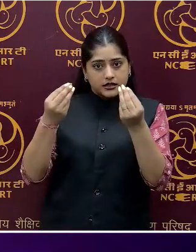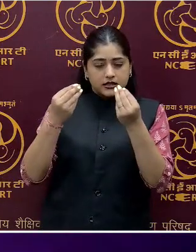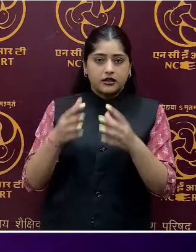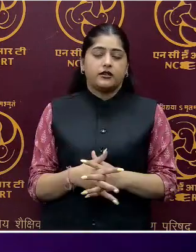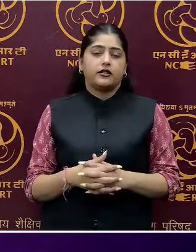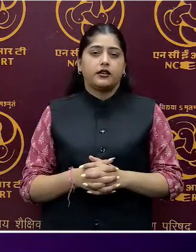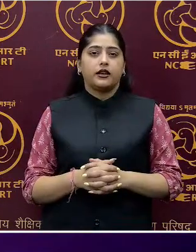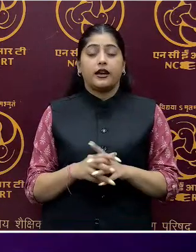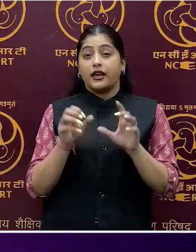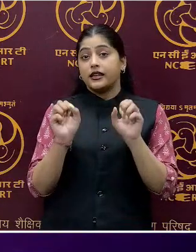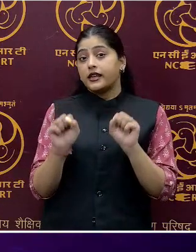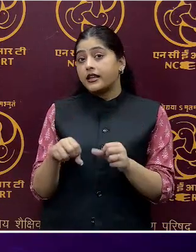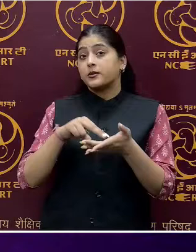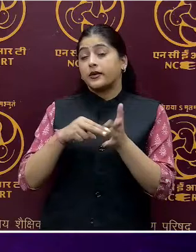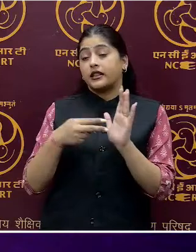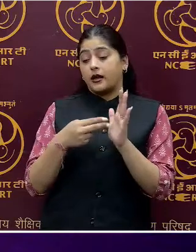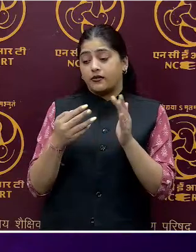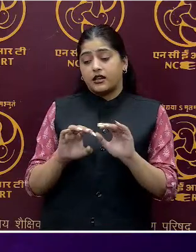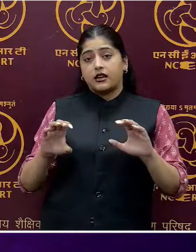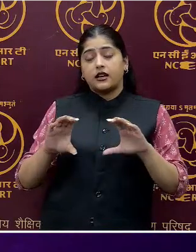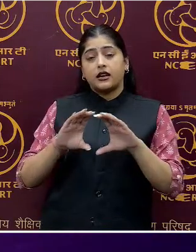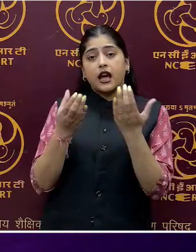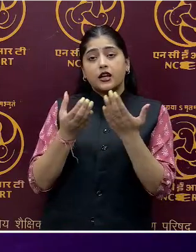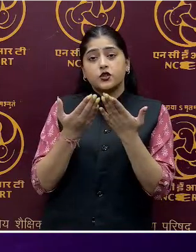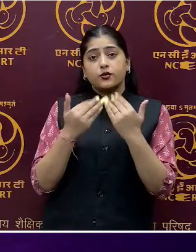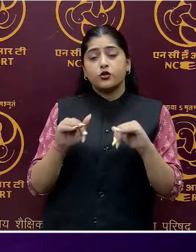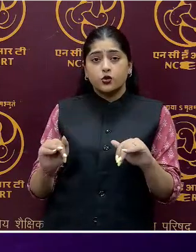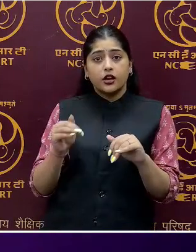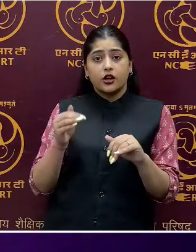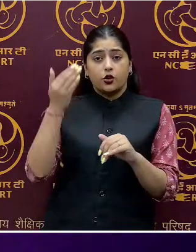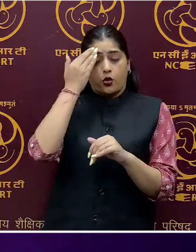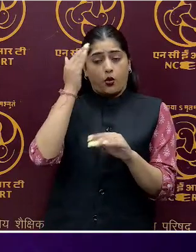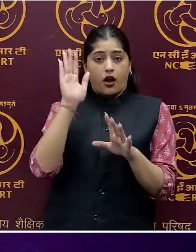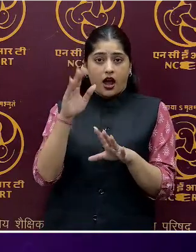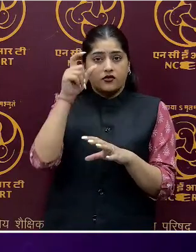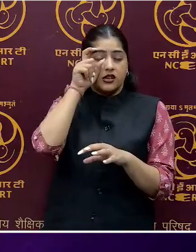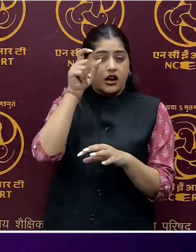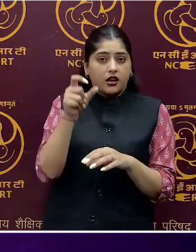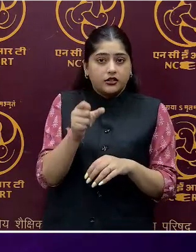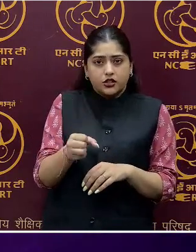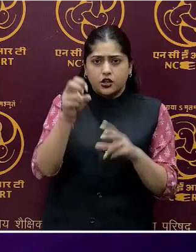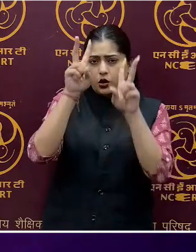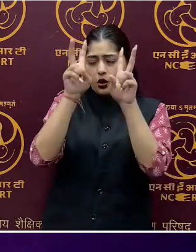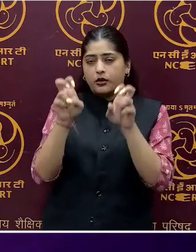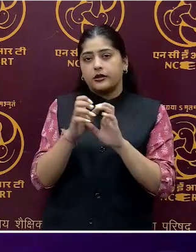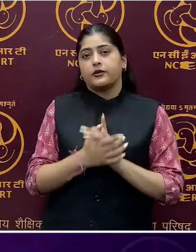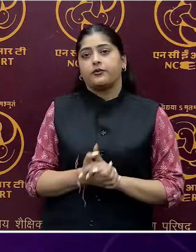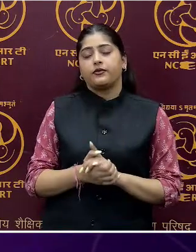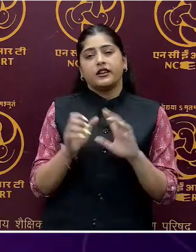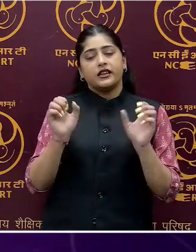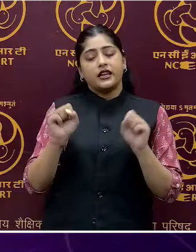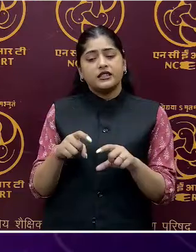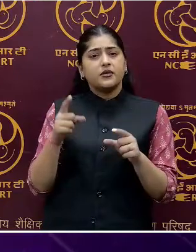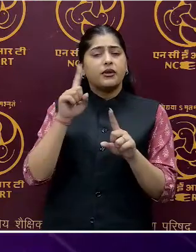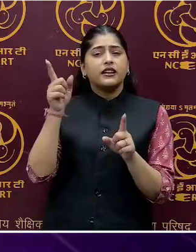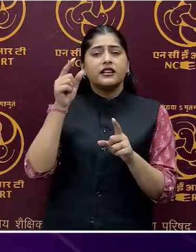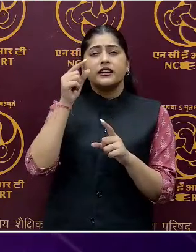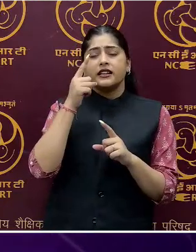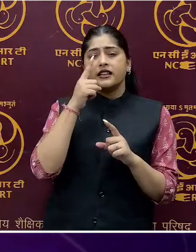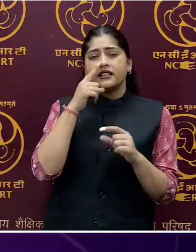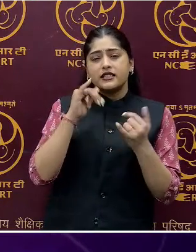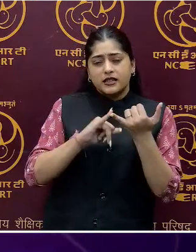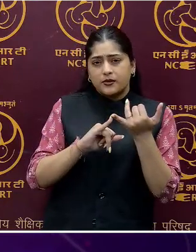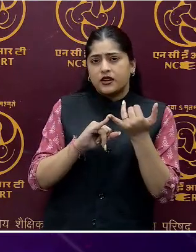students are much familiar. They're very with smart. Yeah. Yes. Now Simran, pointing to the object on the table, but what